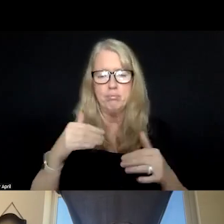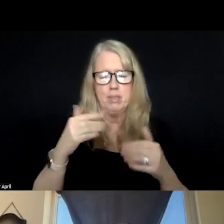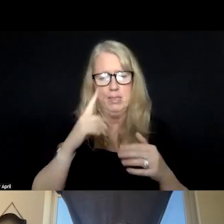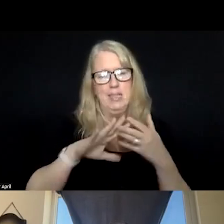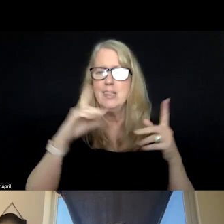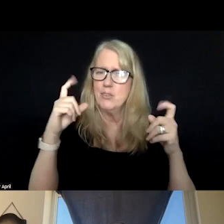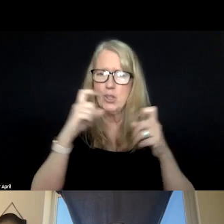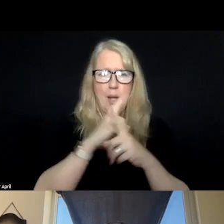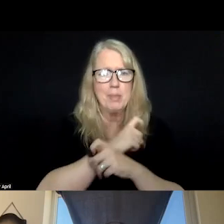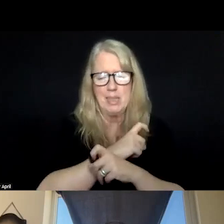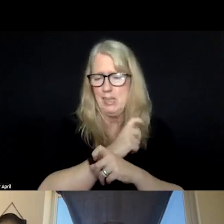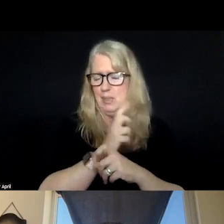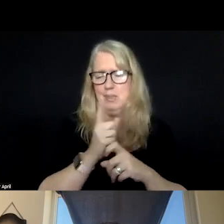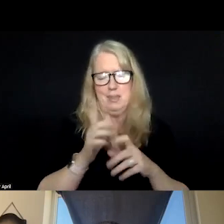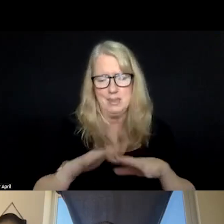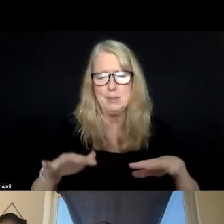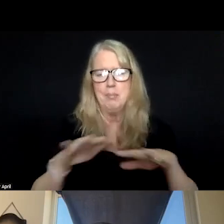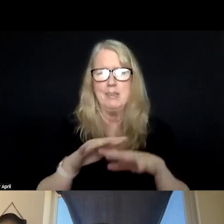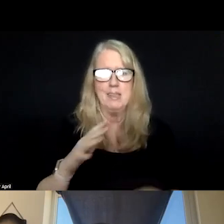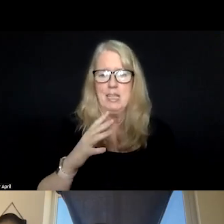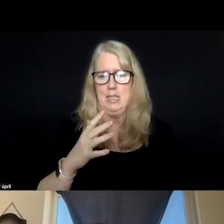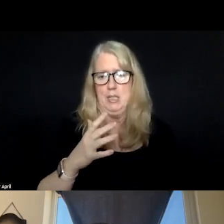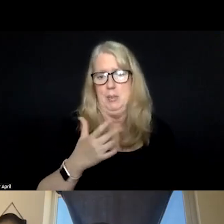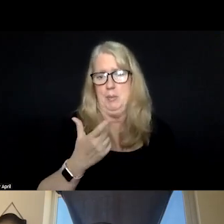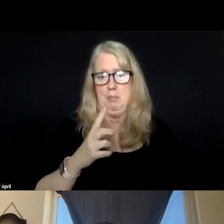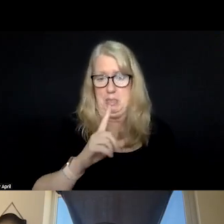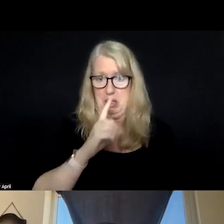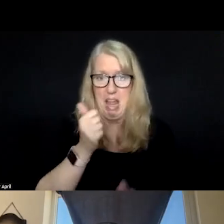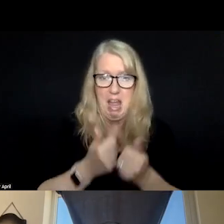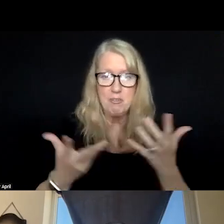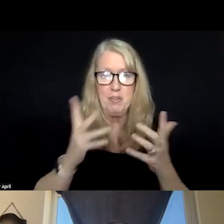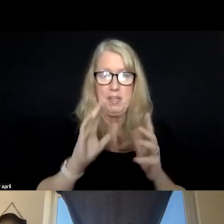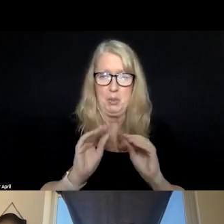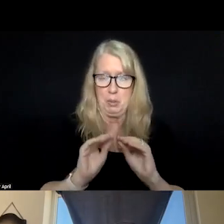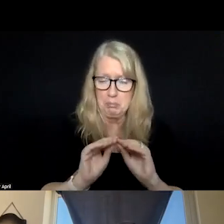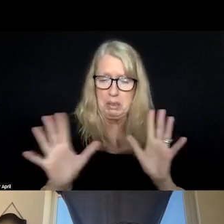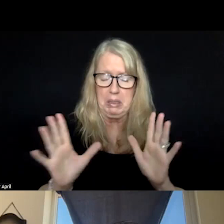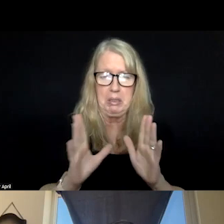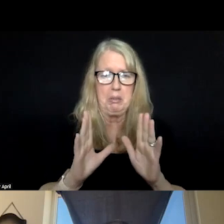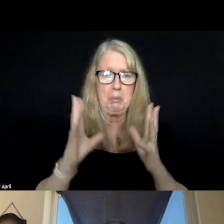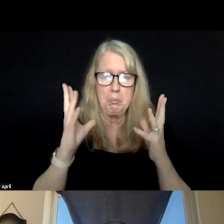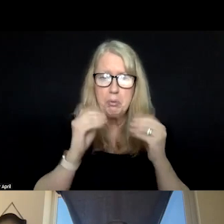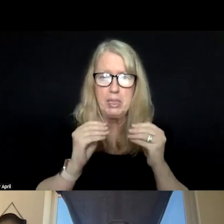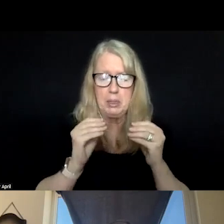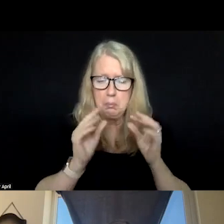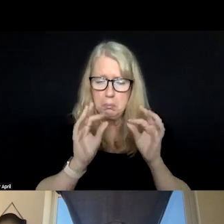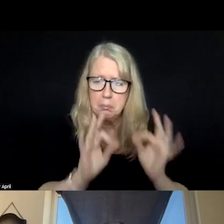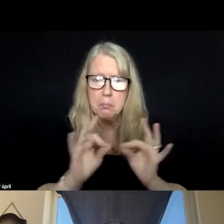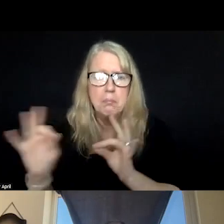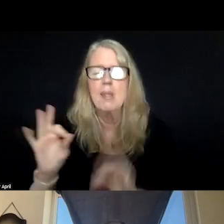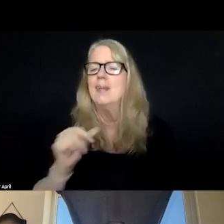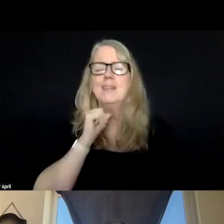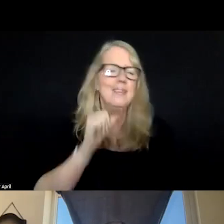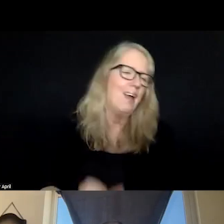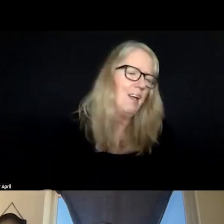complex space, and nothing is going to be clean cut and pretty. And yes, there are so many calls that do not need